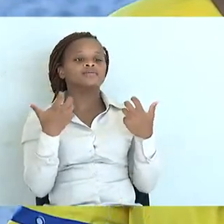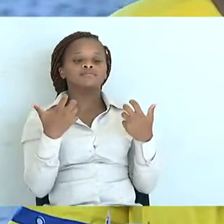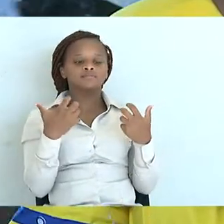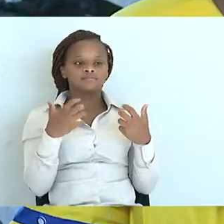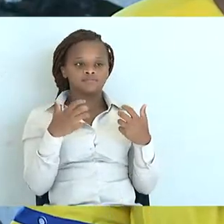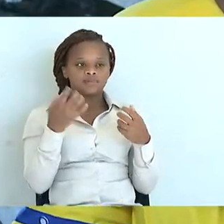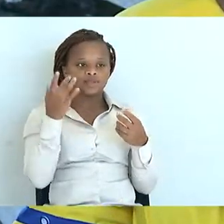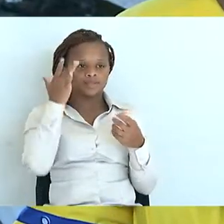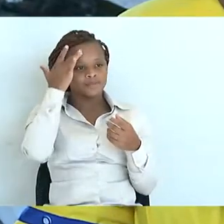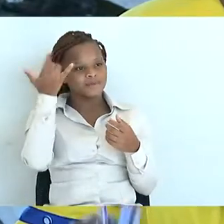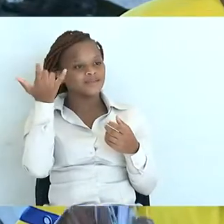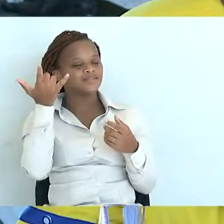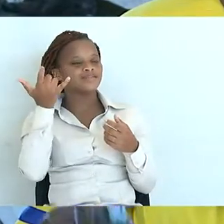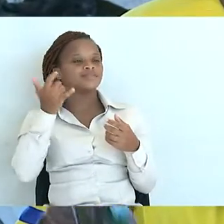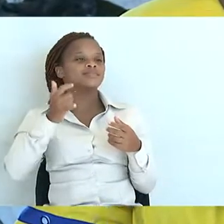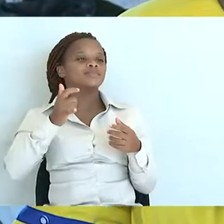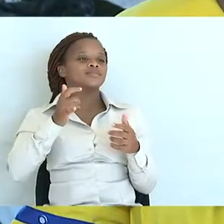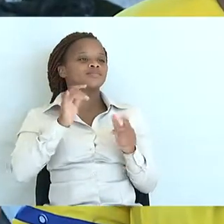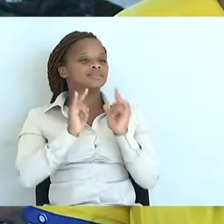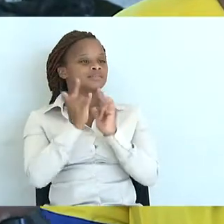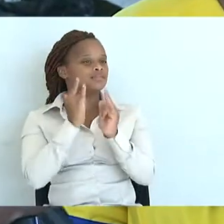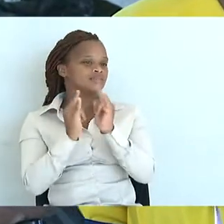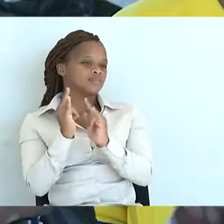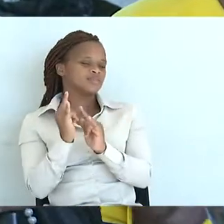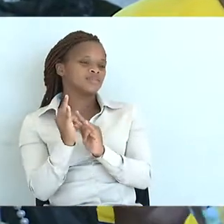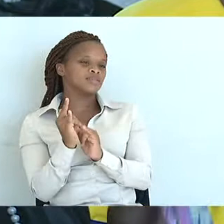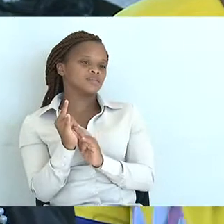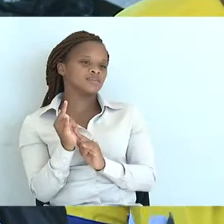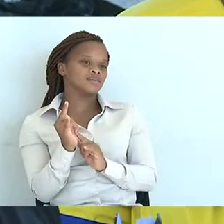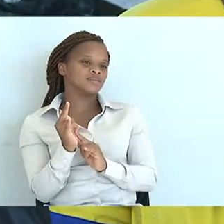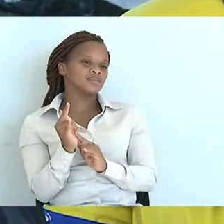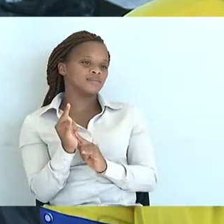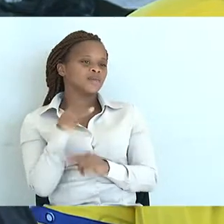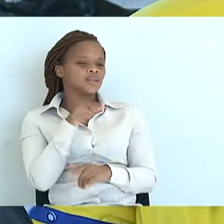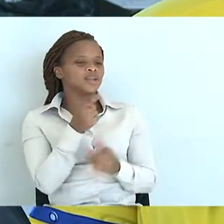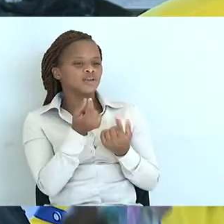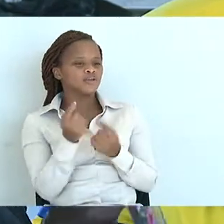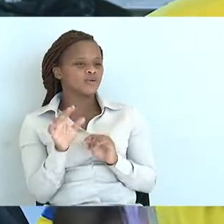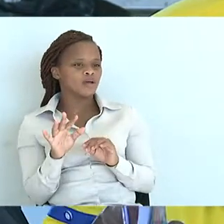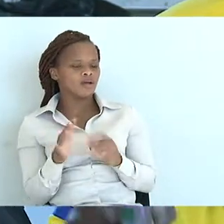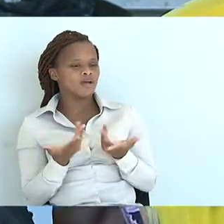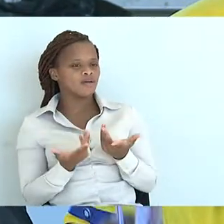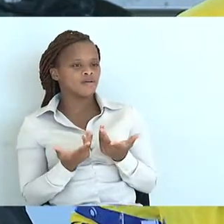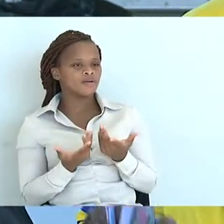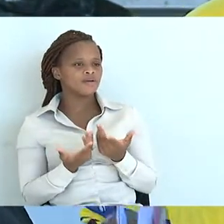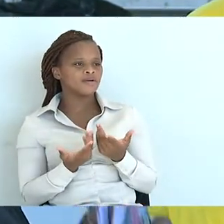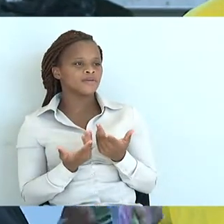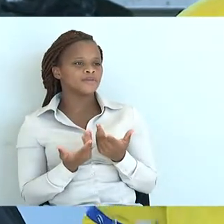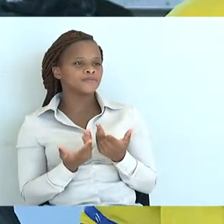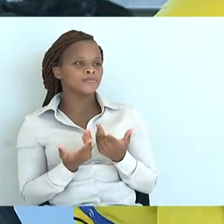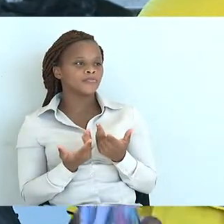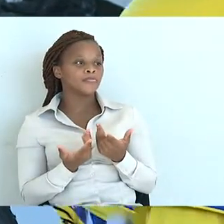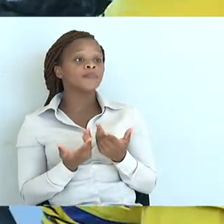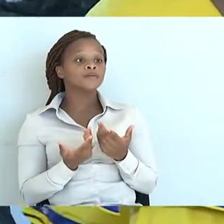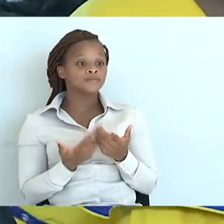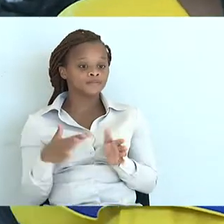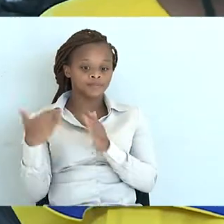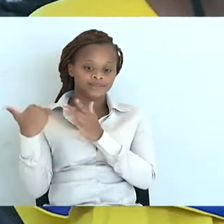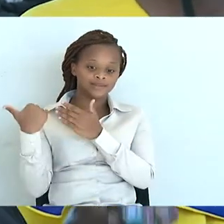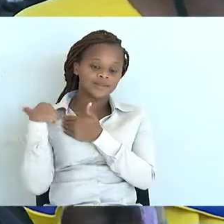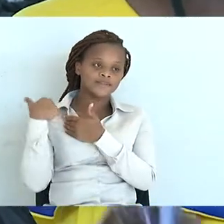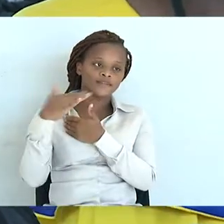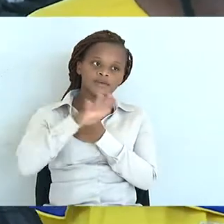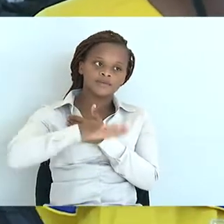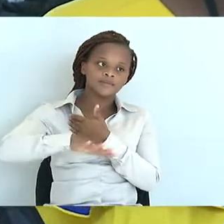Yenzeka kanjani leyo nto? Yenzeka ngokuthi safe points where children feel free and safe